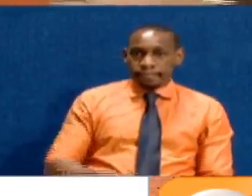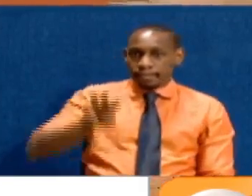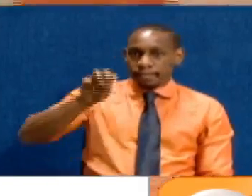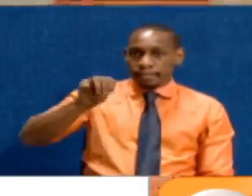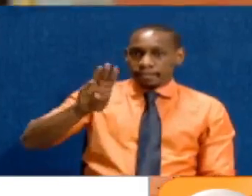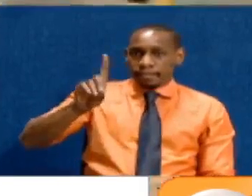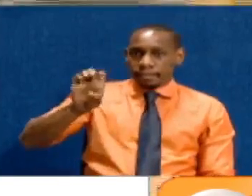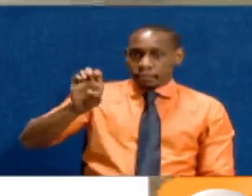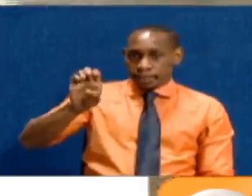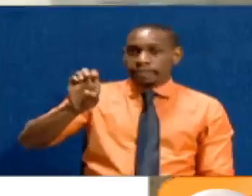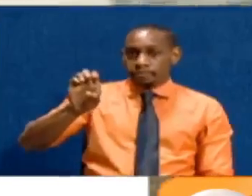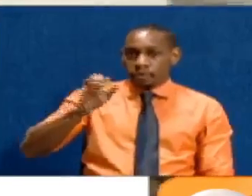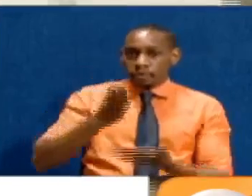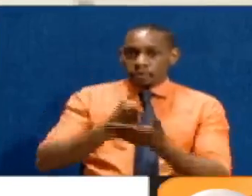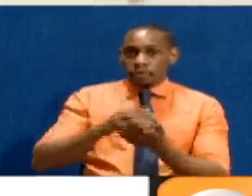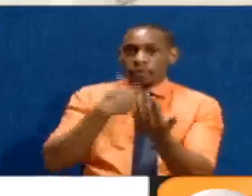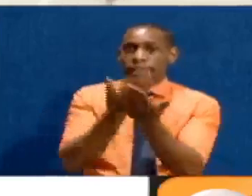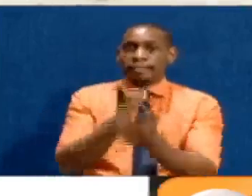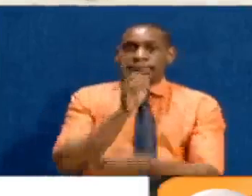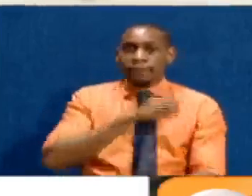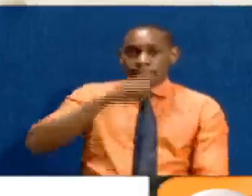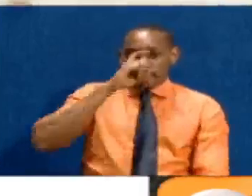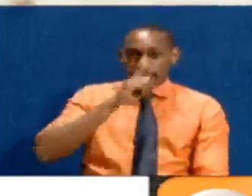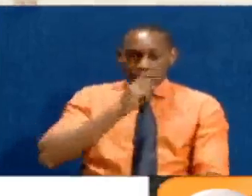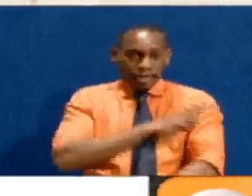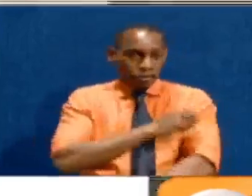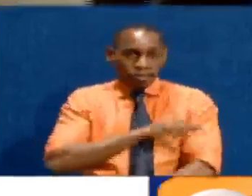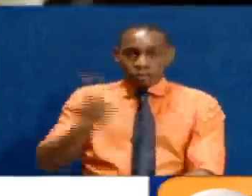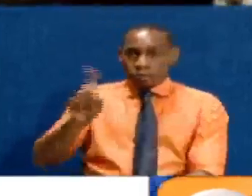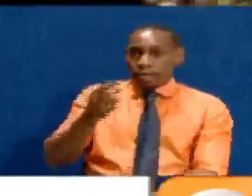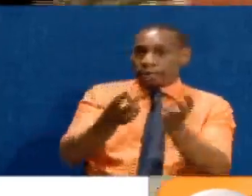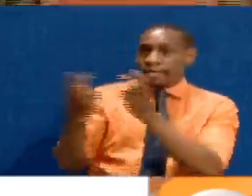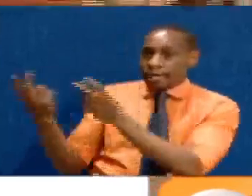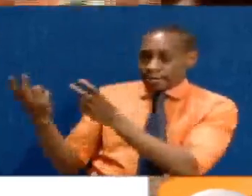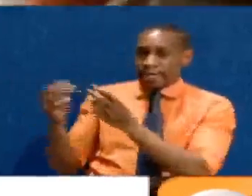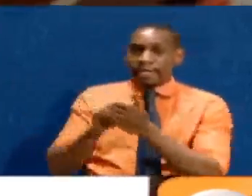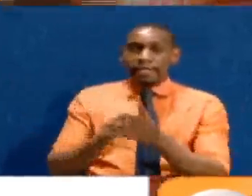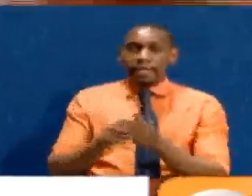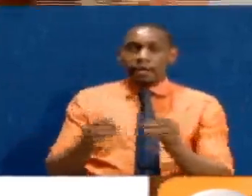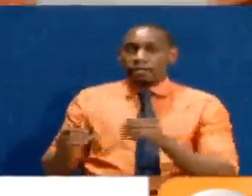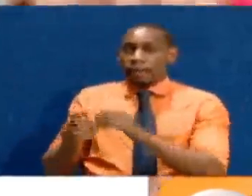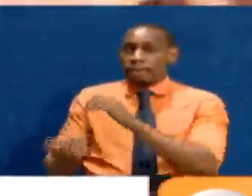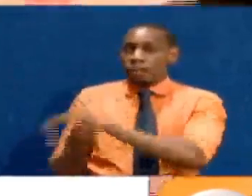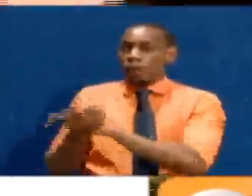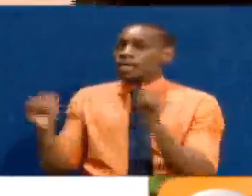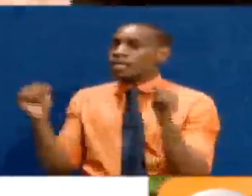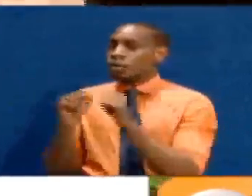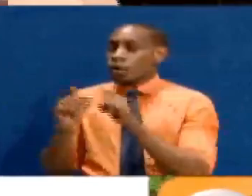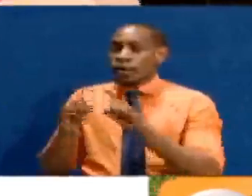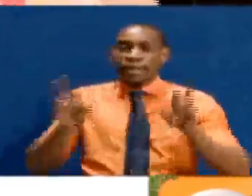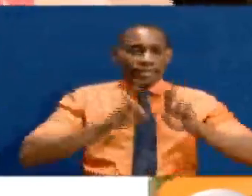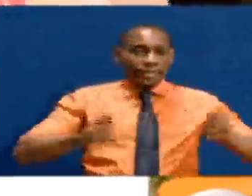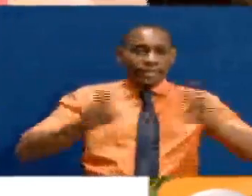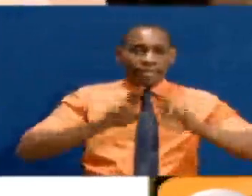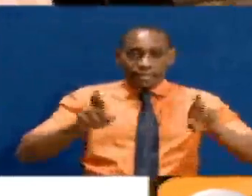Mwende is just pulling up at the Aga Khan Hospital in Nairobi. It's a chilly morning, but she's prepared